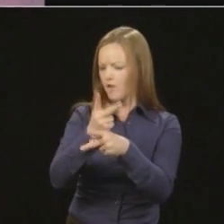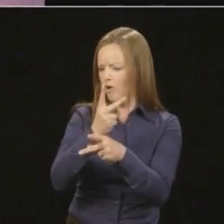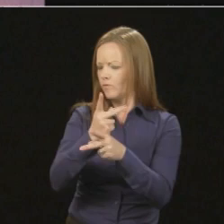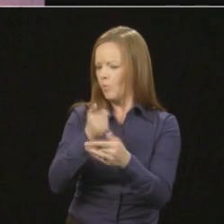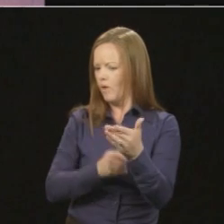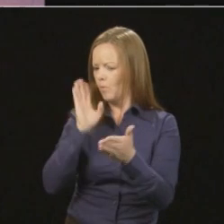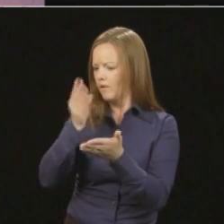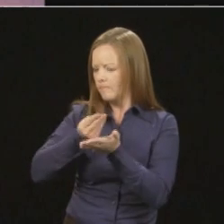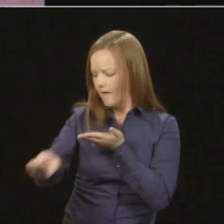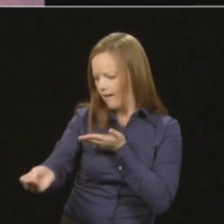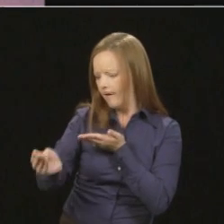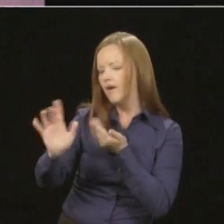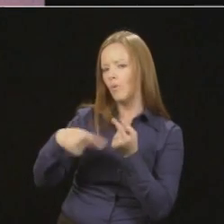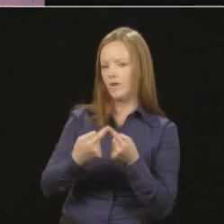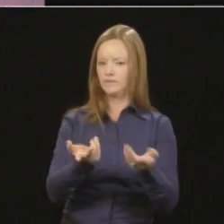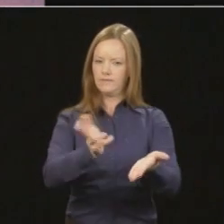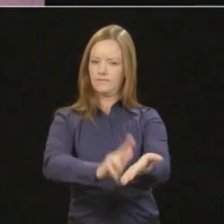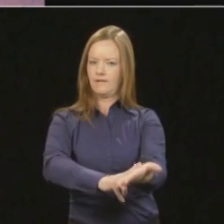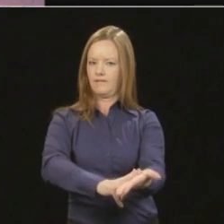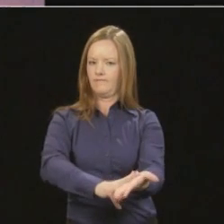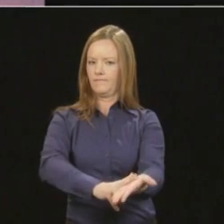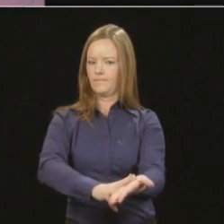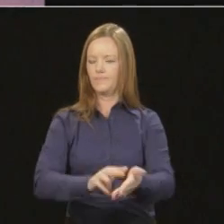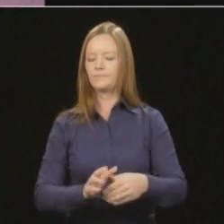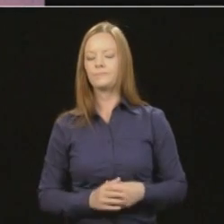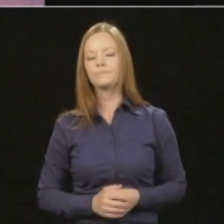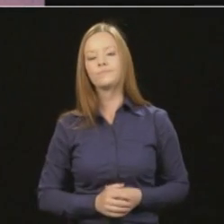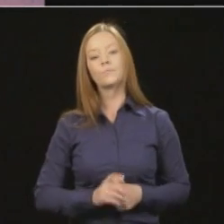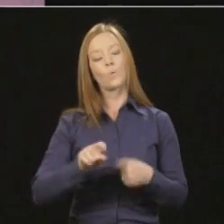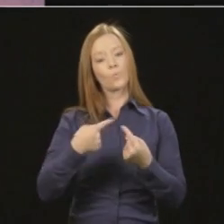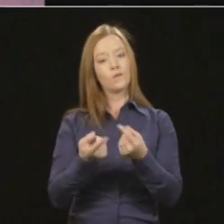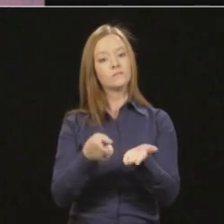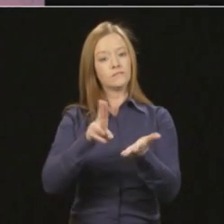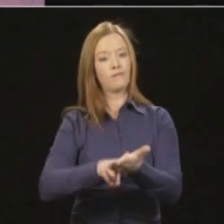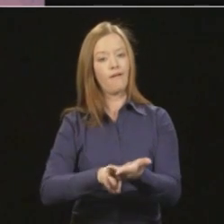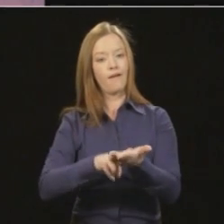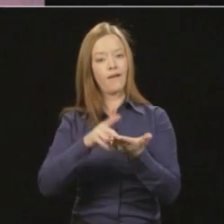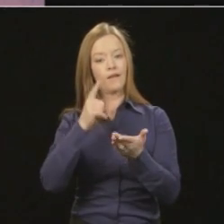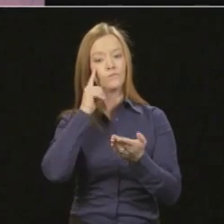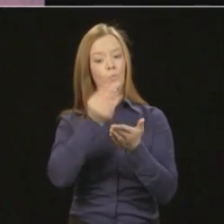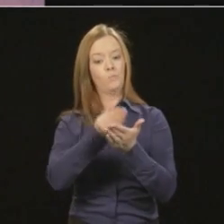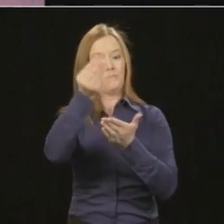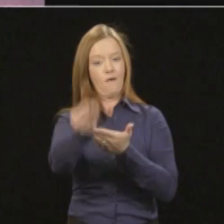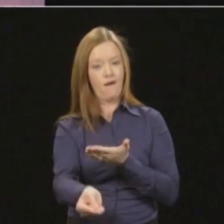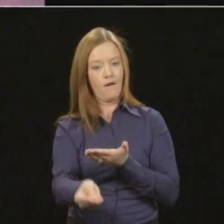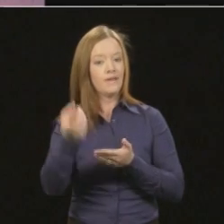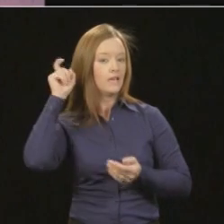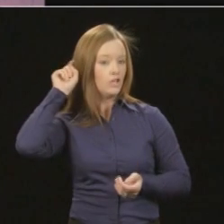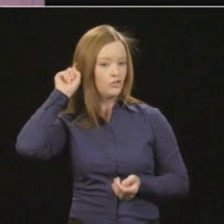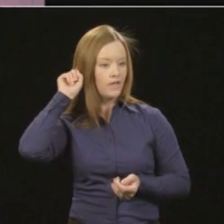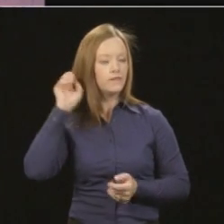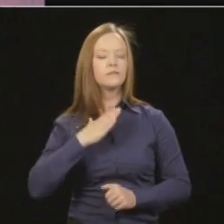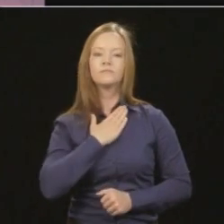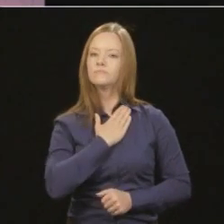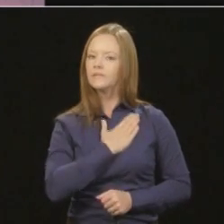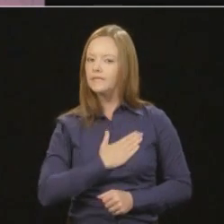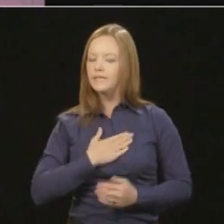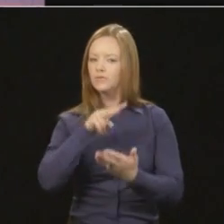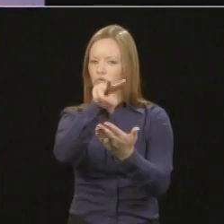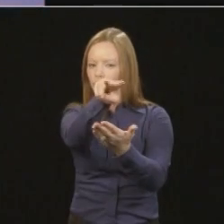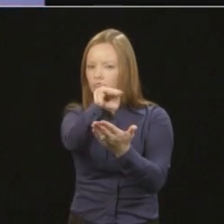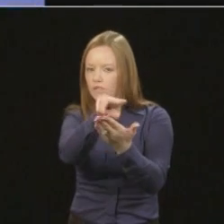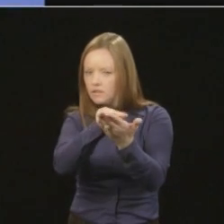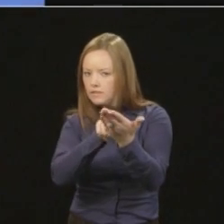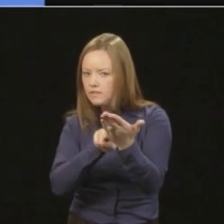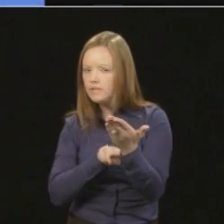that dotted line. And when signing the sales agreement for a hearing aid purchase, please, please, please read the fine